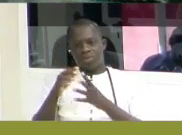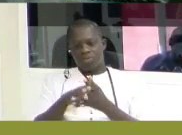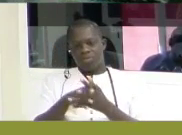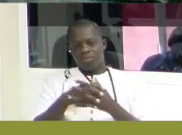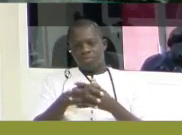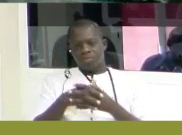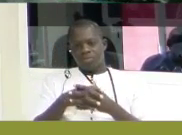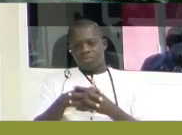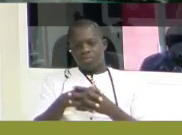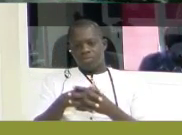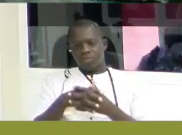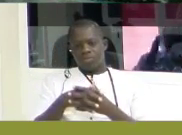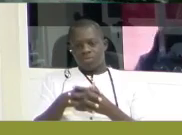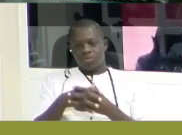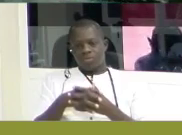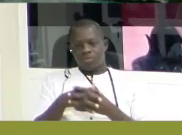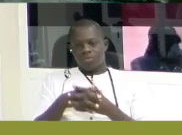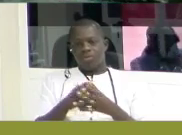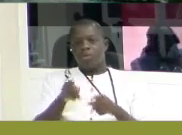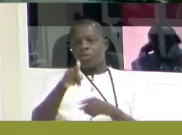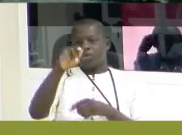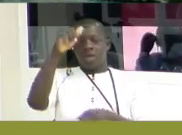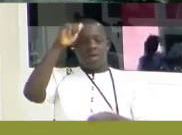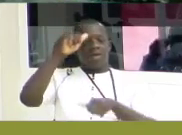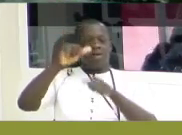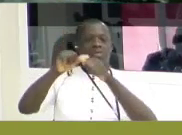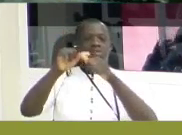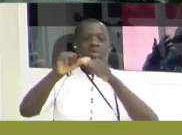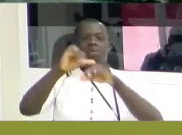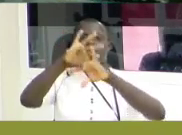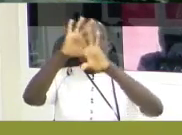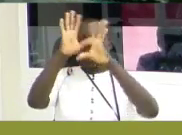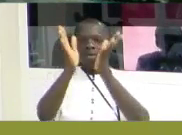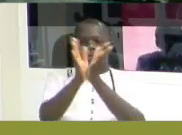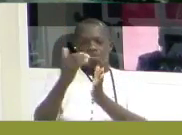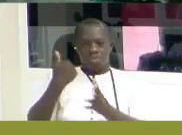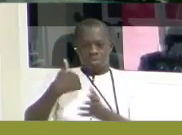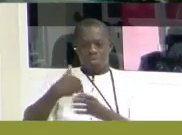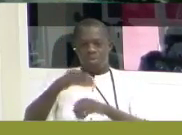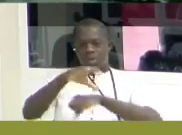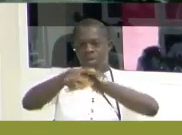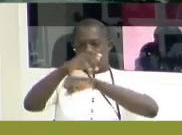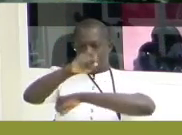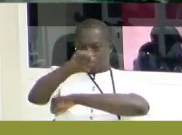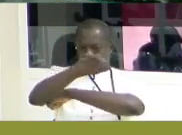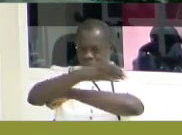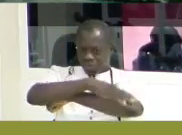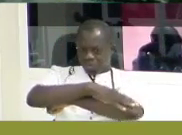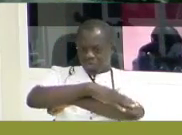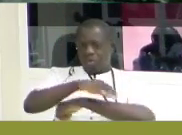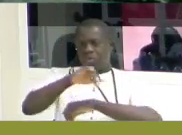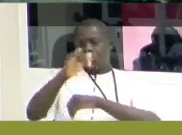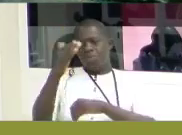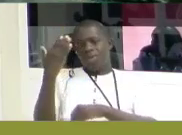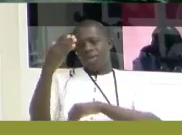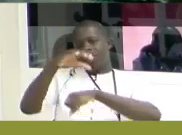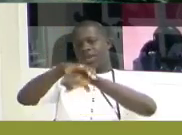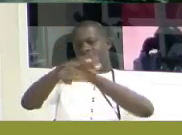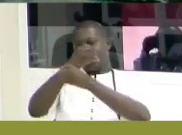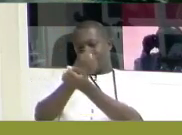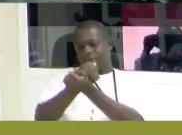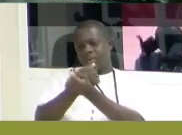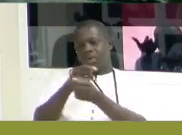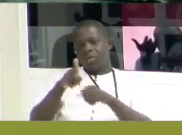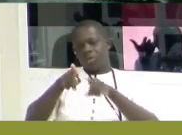that all the people you were detained with, including the names that you have supplied us, were arrested in relation to this